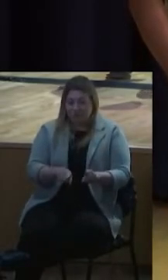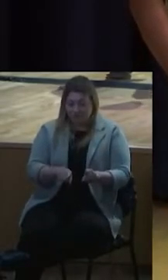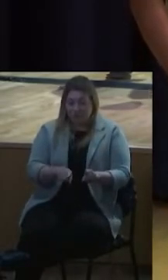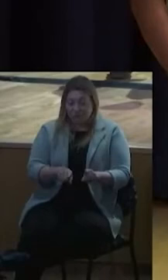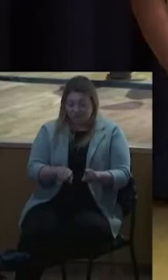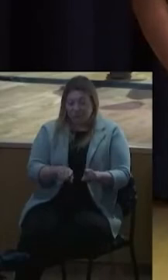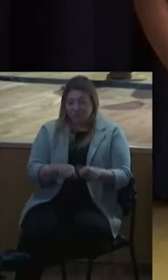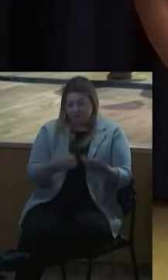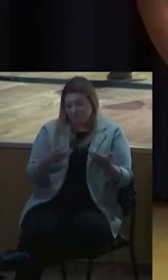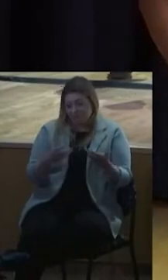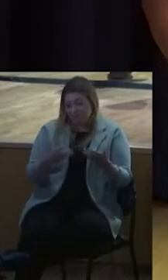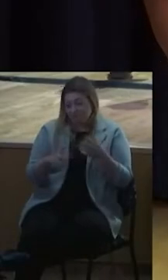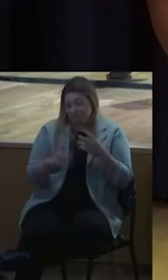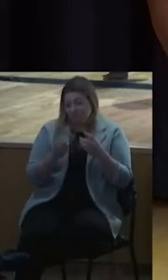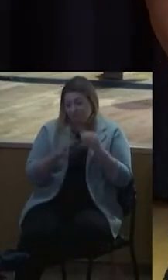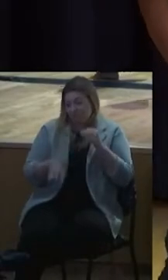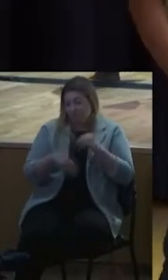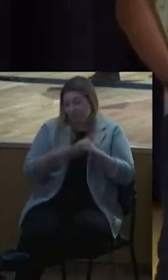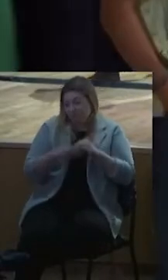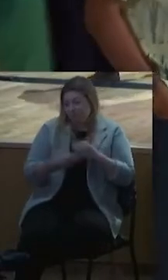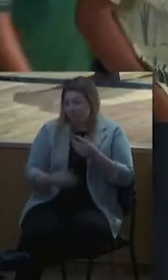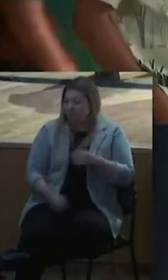a little bit of extra stuff too.